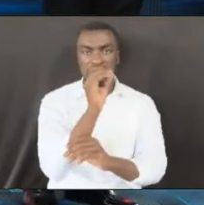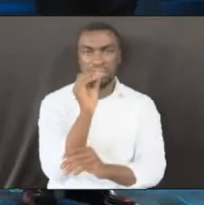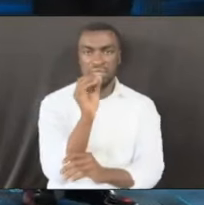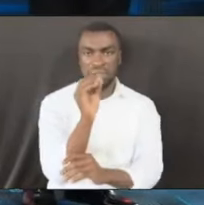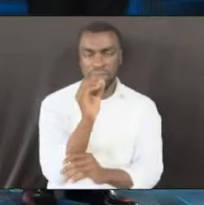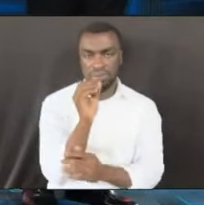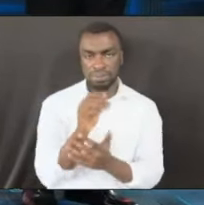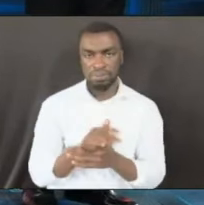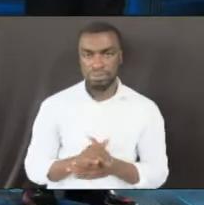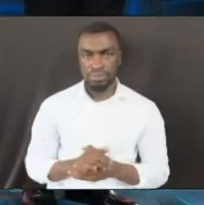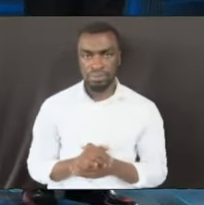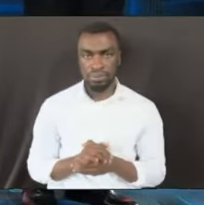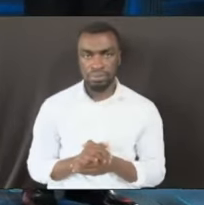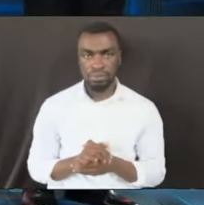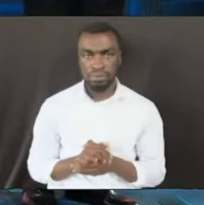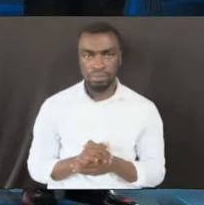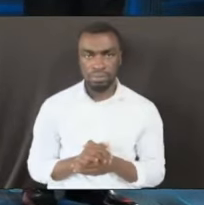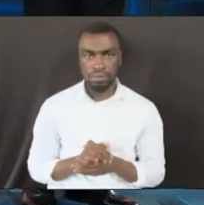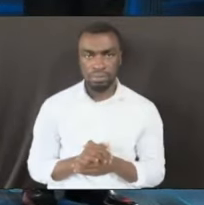saved.